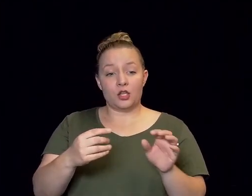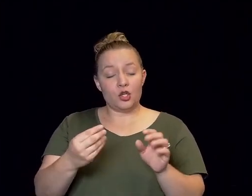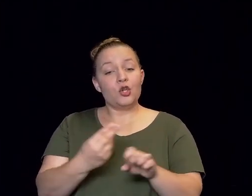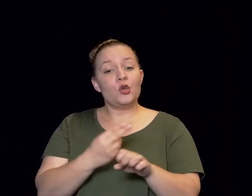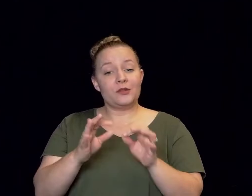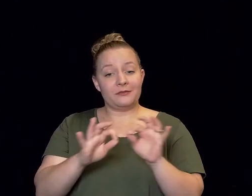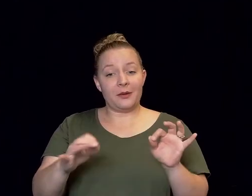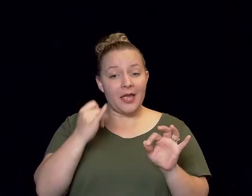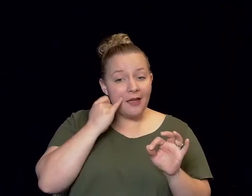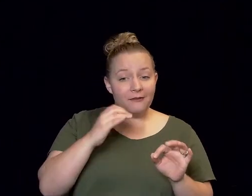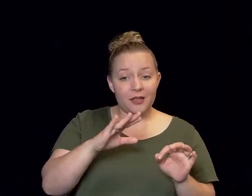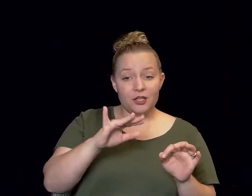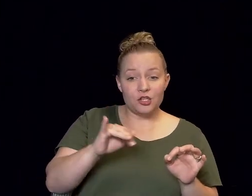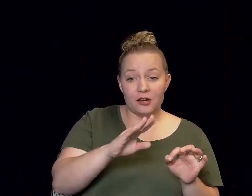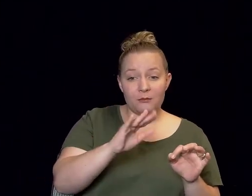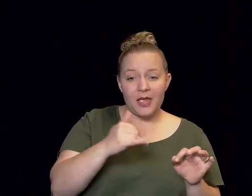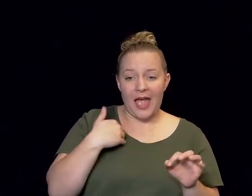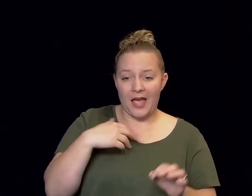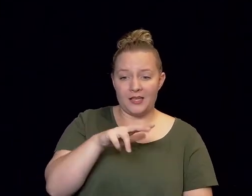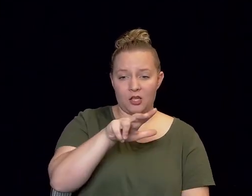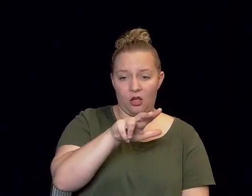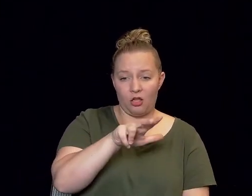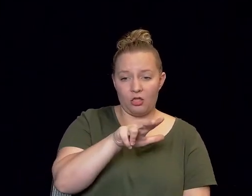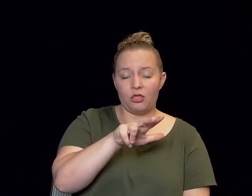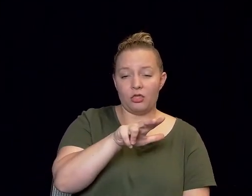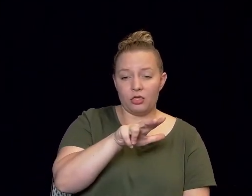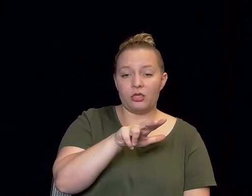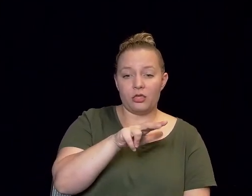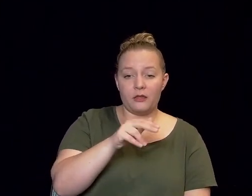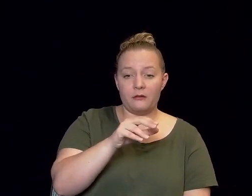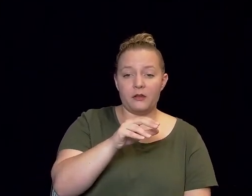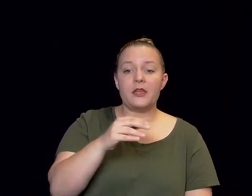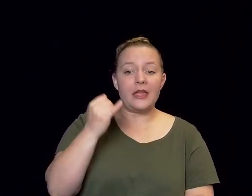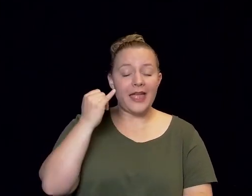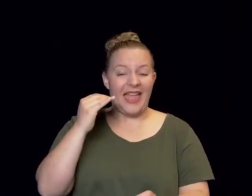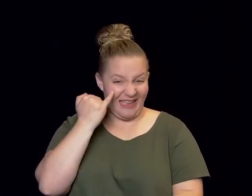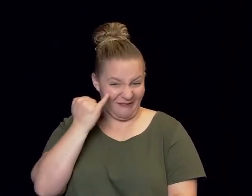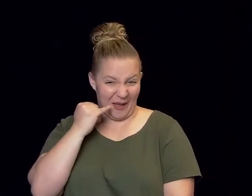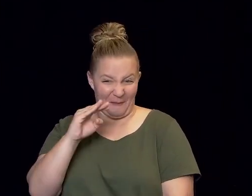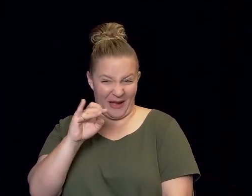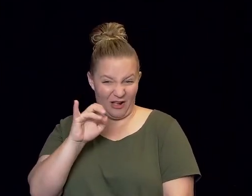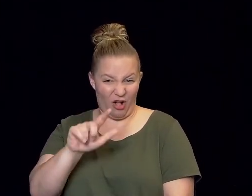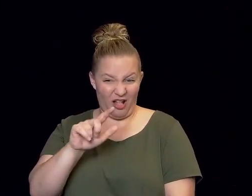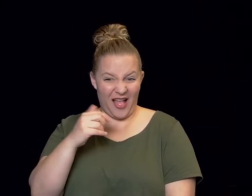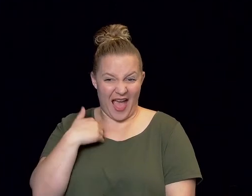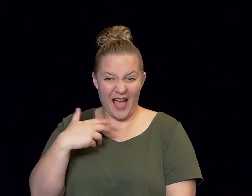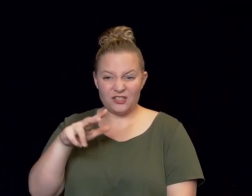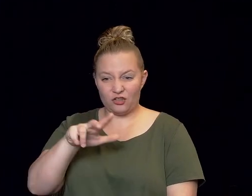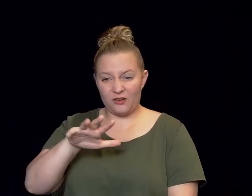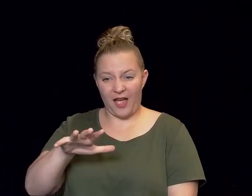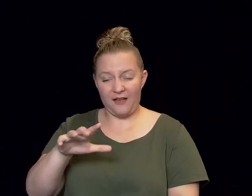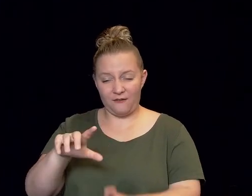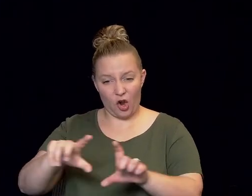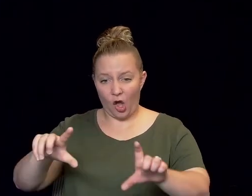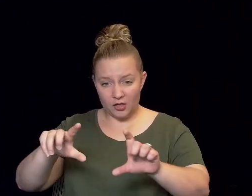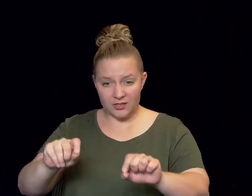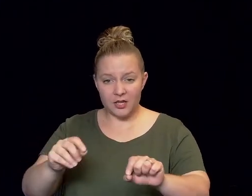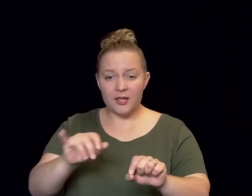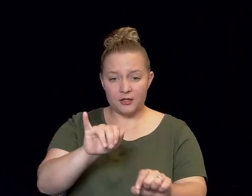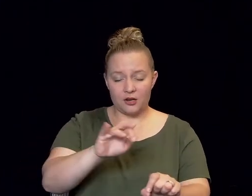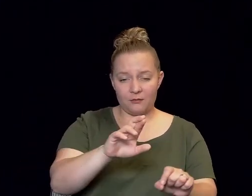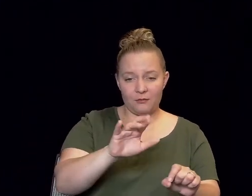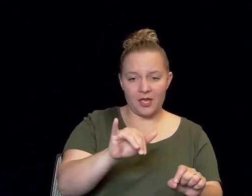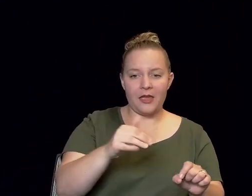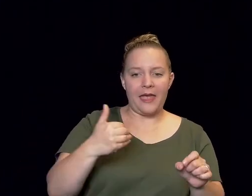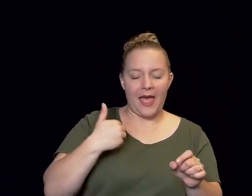has 35. So because I'm saying that Michael has 35, that in fact is going to be your variable definition. So go ahead and write that with